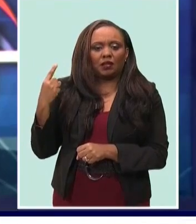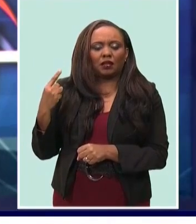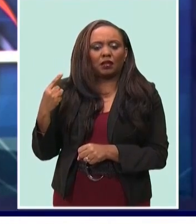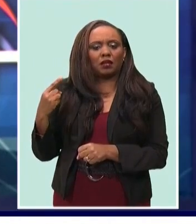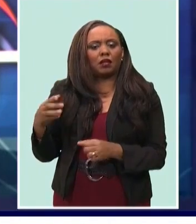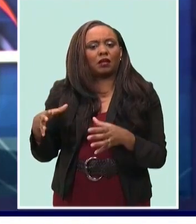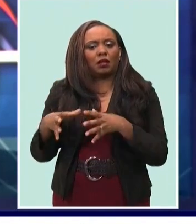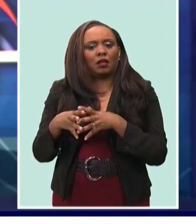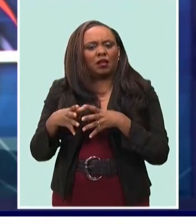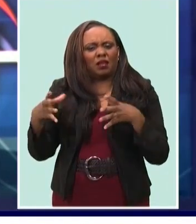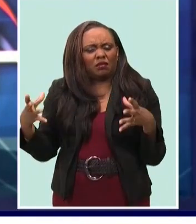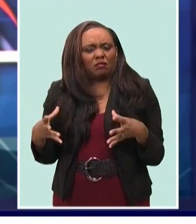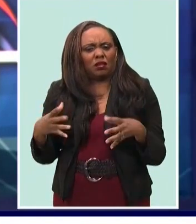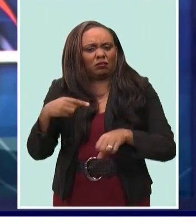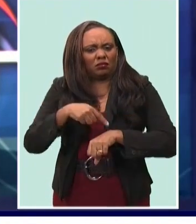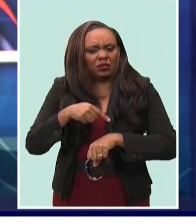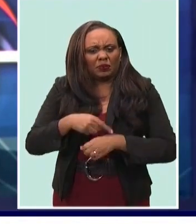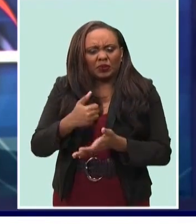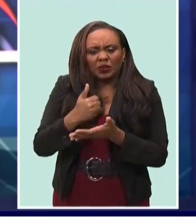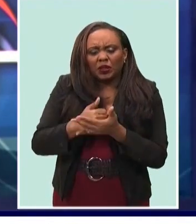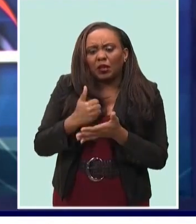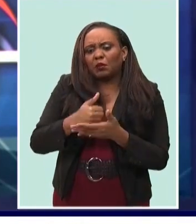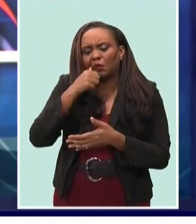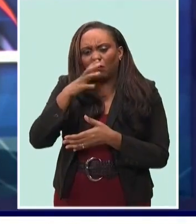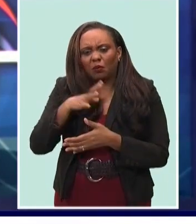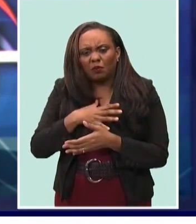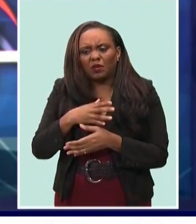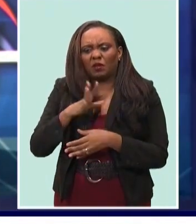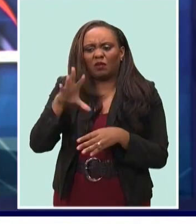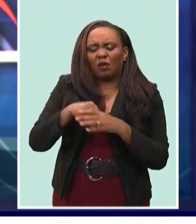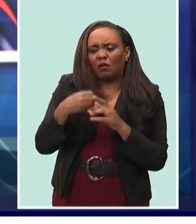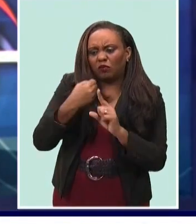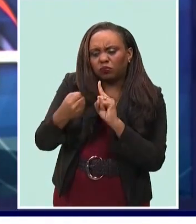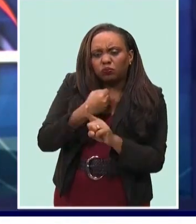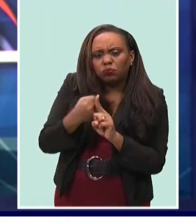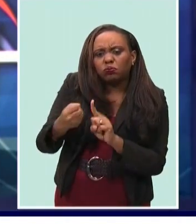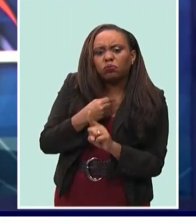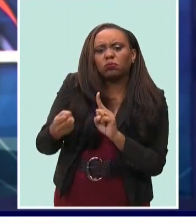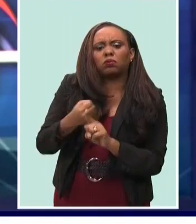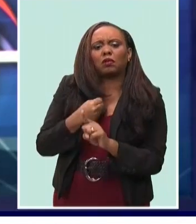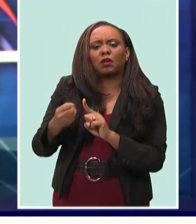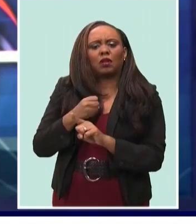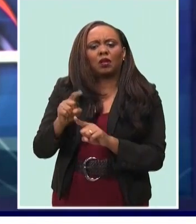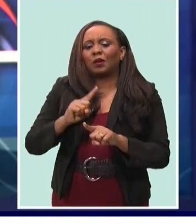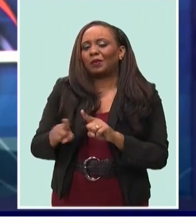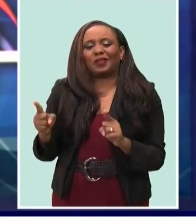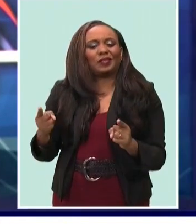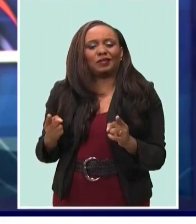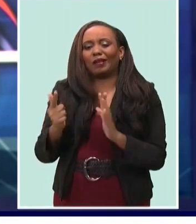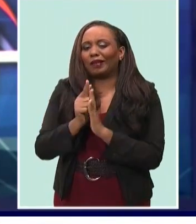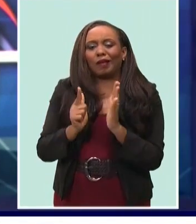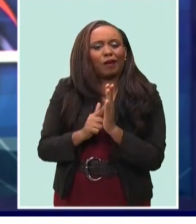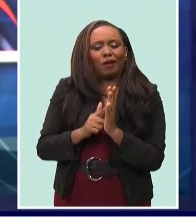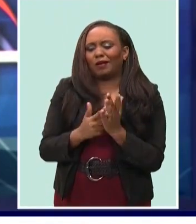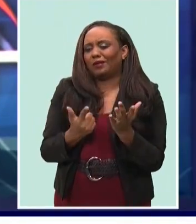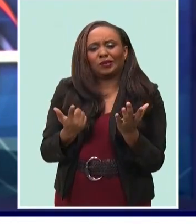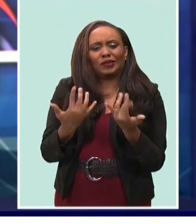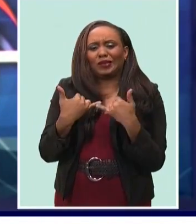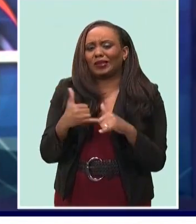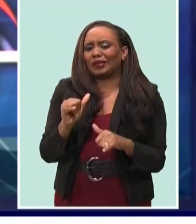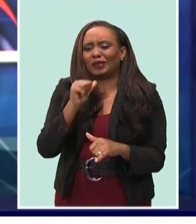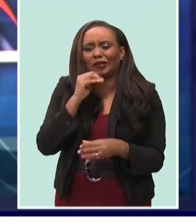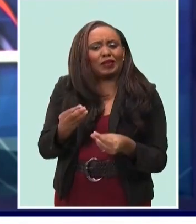alone now spent a significant amount of time helping women who are victims of domestic violence, but they are still not getting the kind